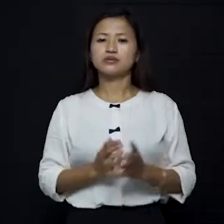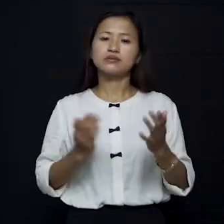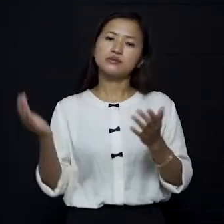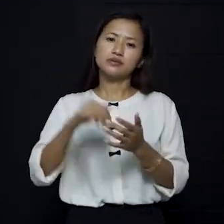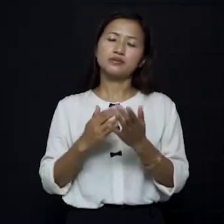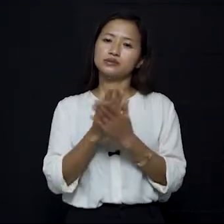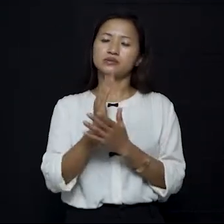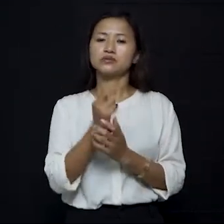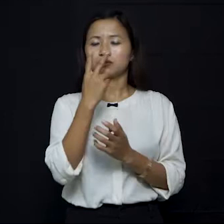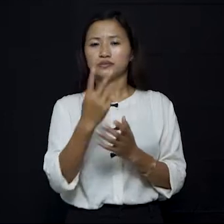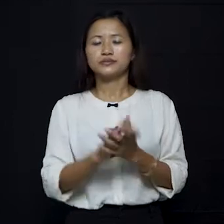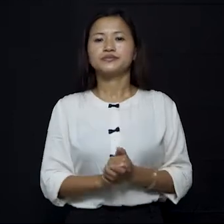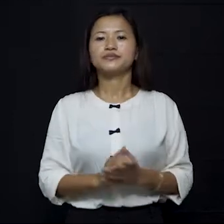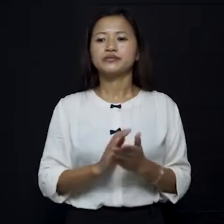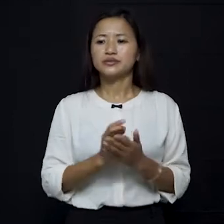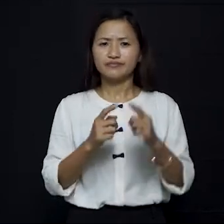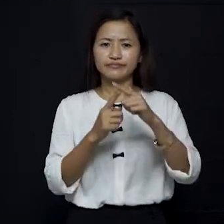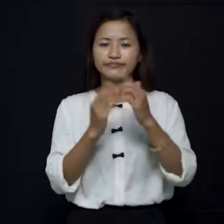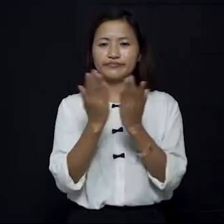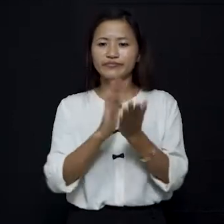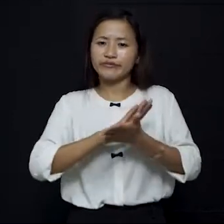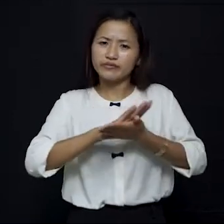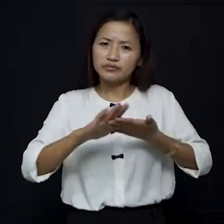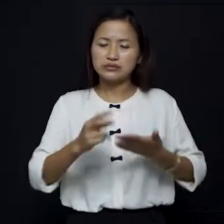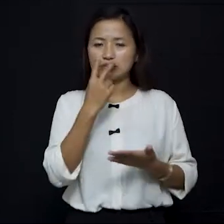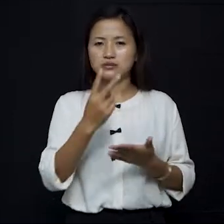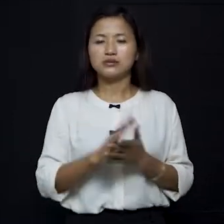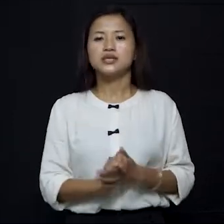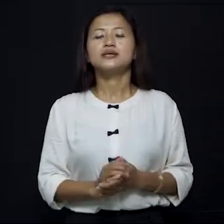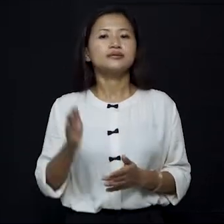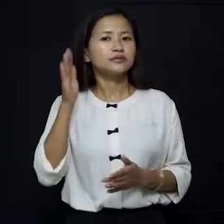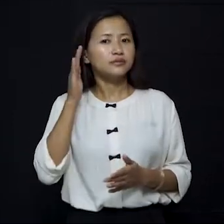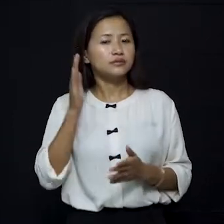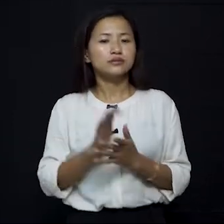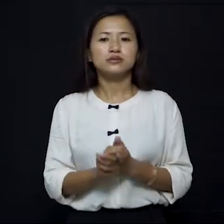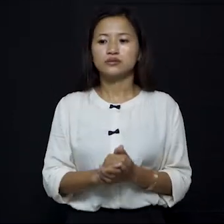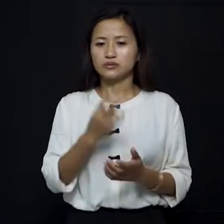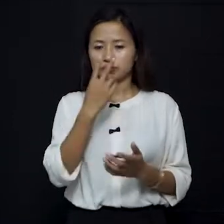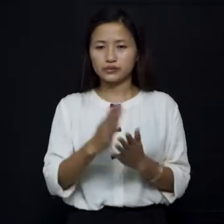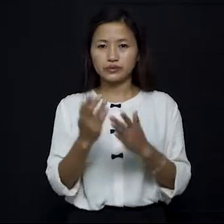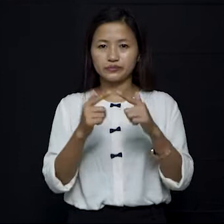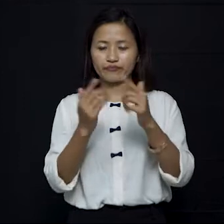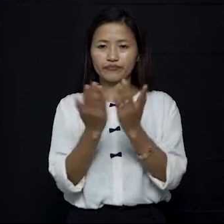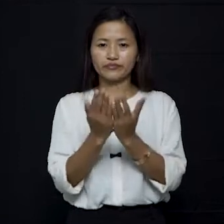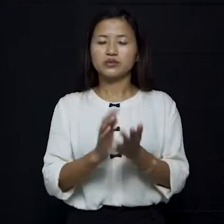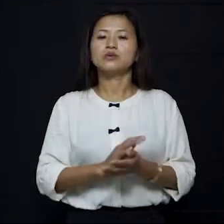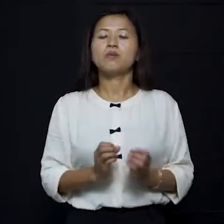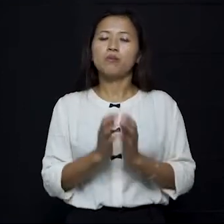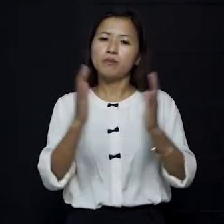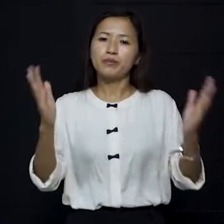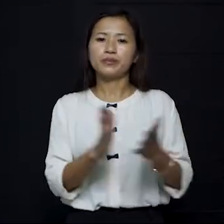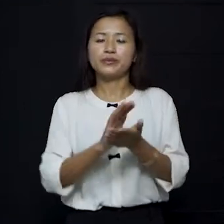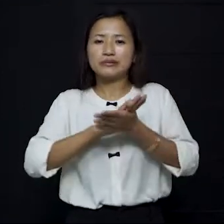Because the text has also given very clear. If you listen to the explanation and then look into the book again, things will be clearer to you, okay?